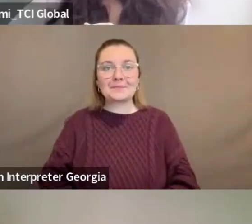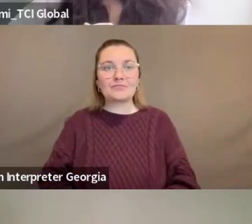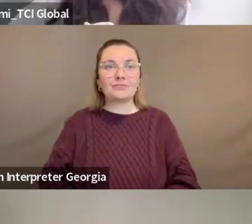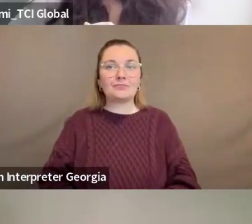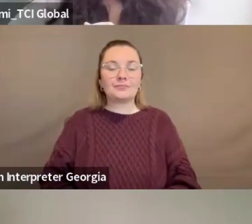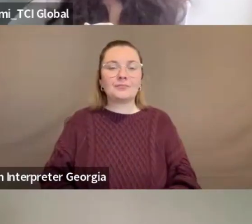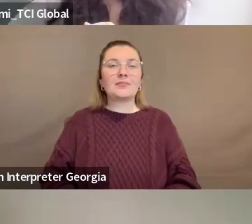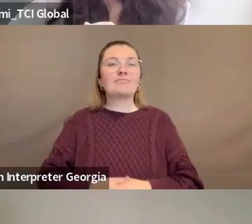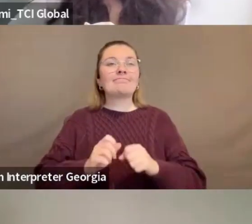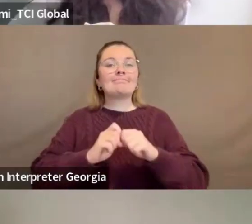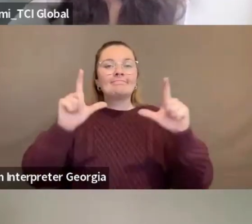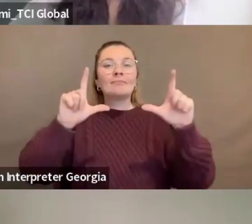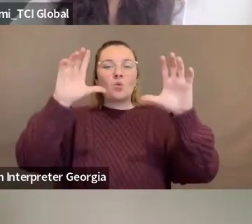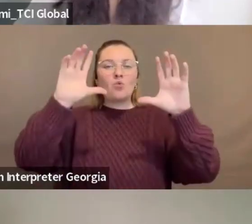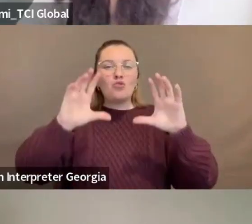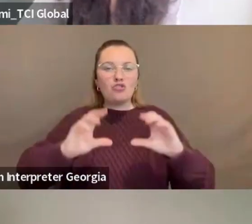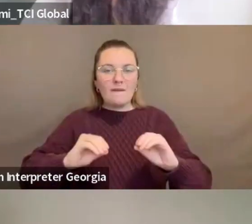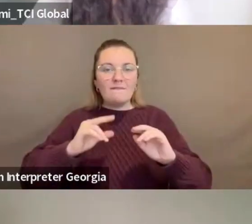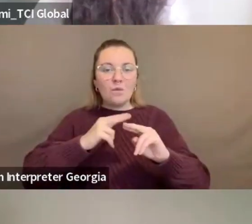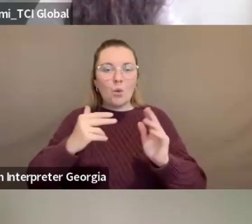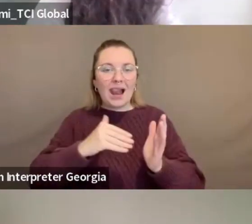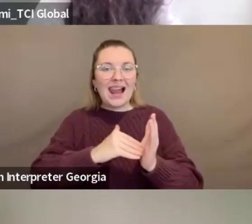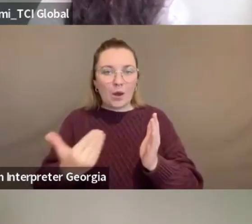I'm just going to stop sharing my screen now.